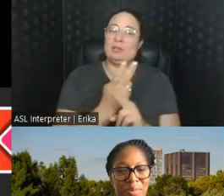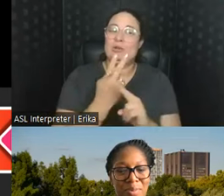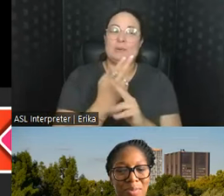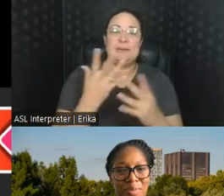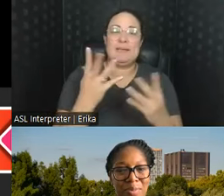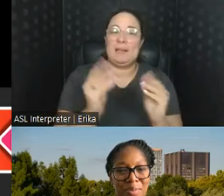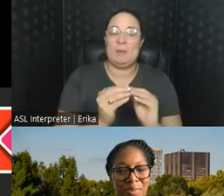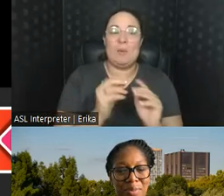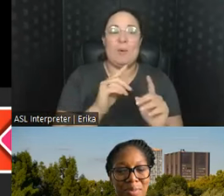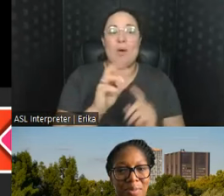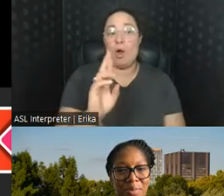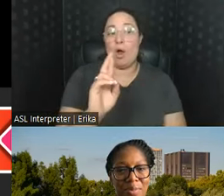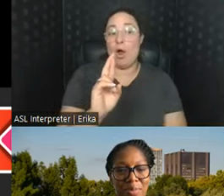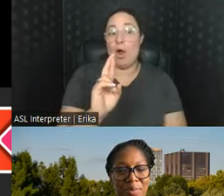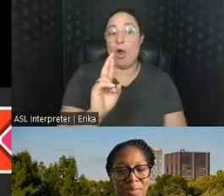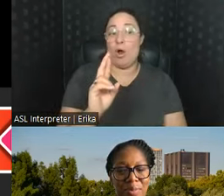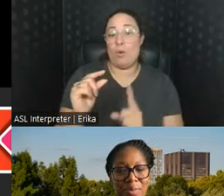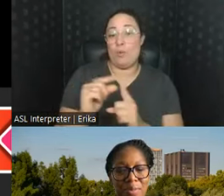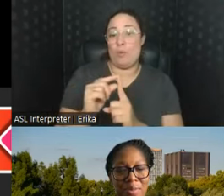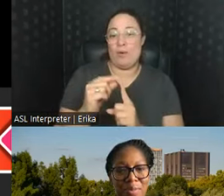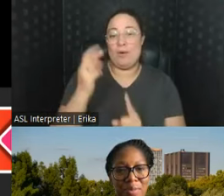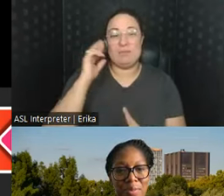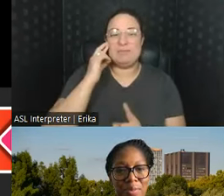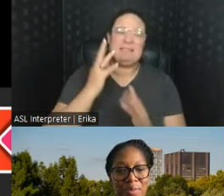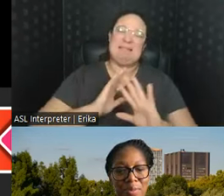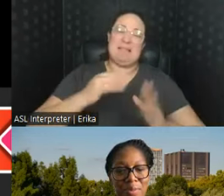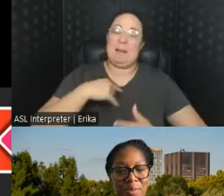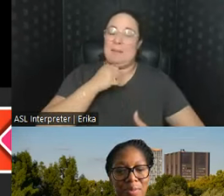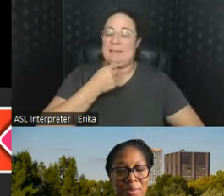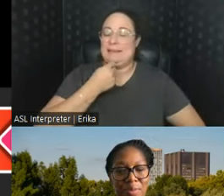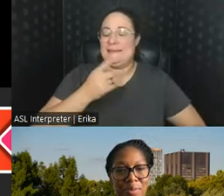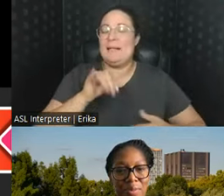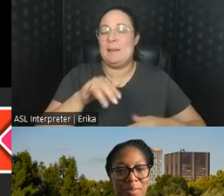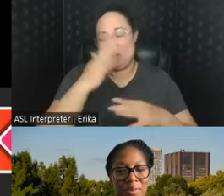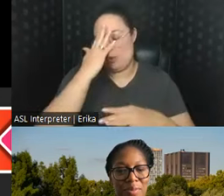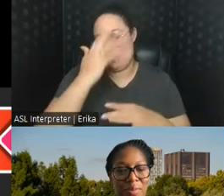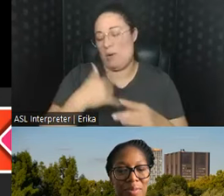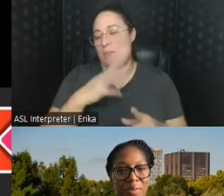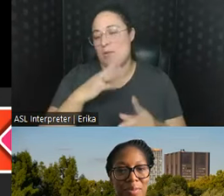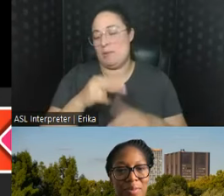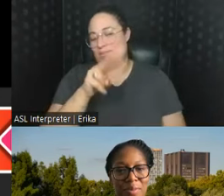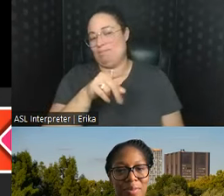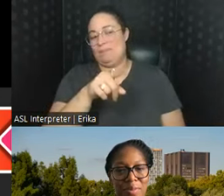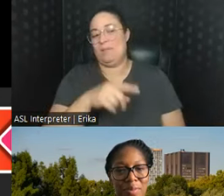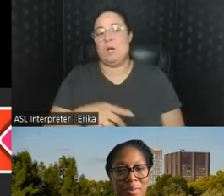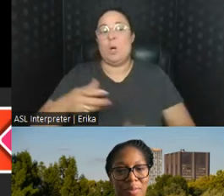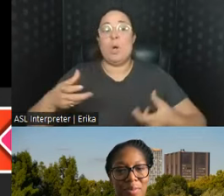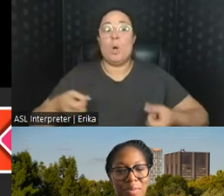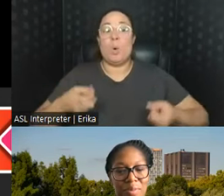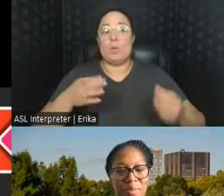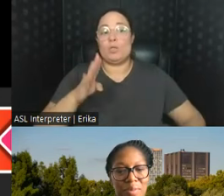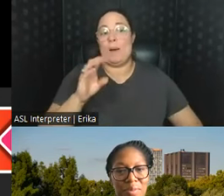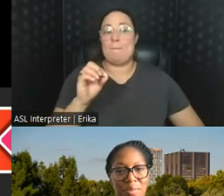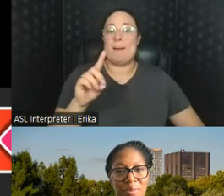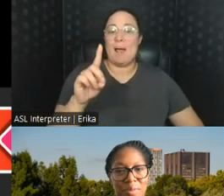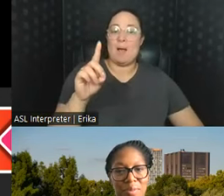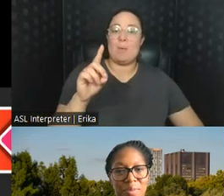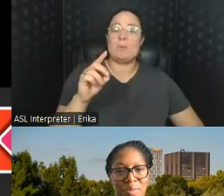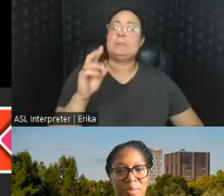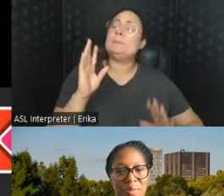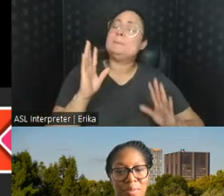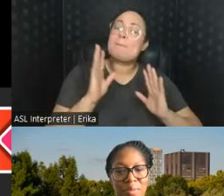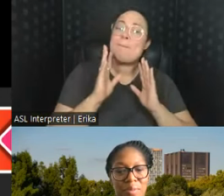R word, I won't even dignify that by saying it out loud, but you know exactly what I'm talking about there. Wheelchair bound. Folks that